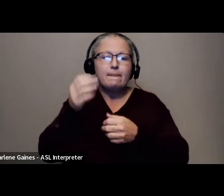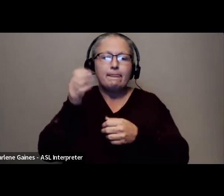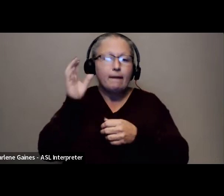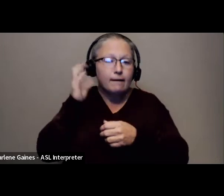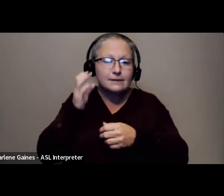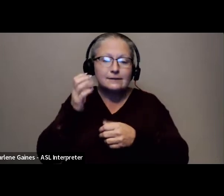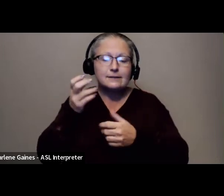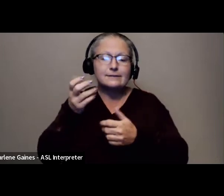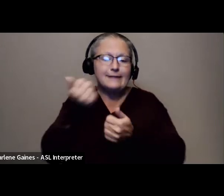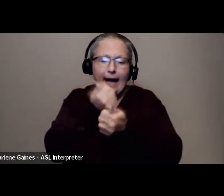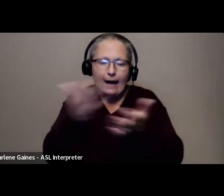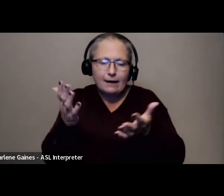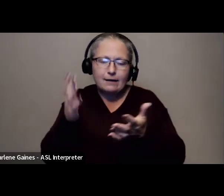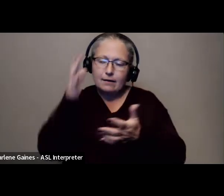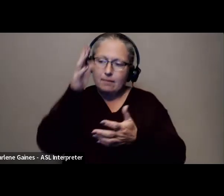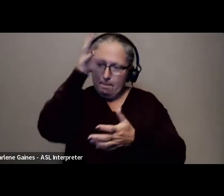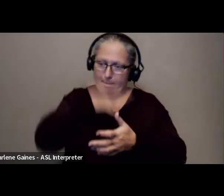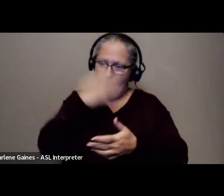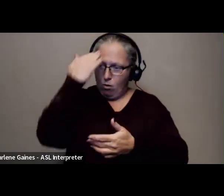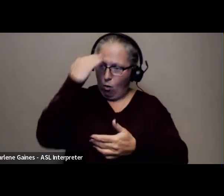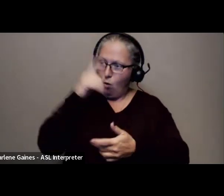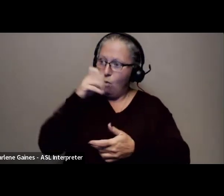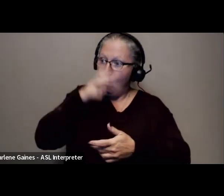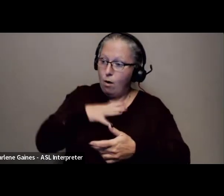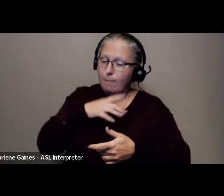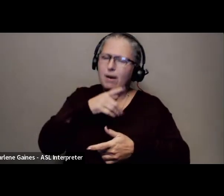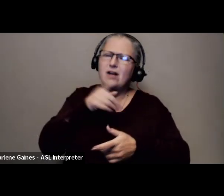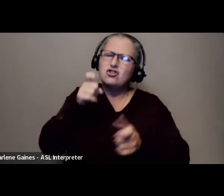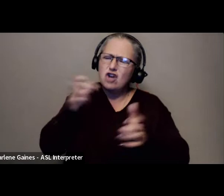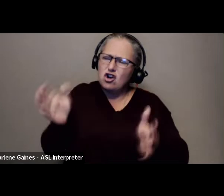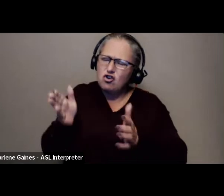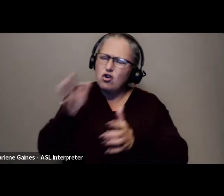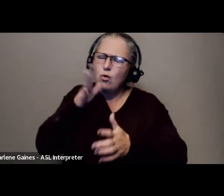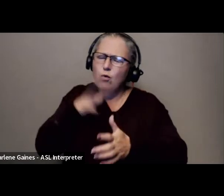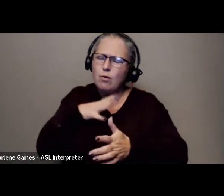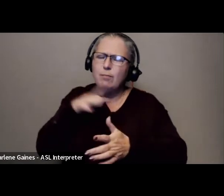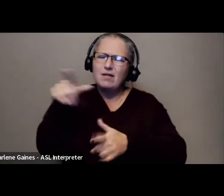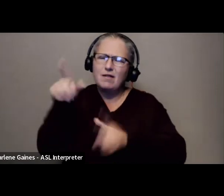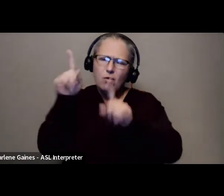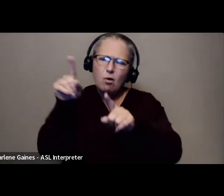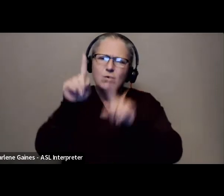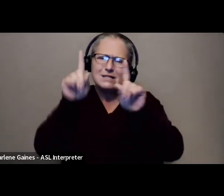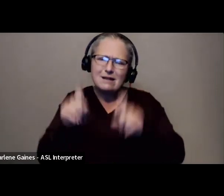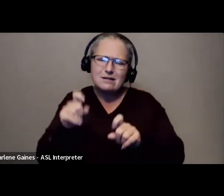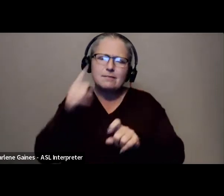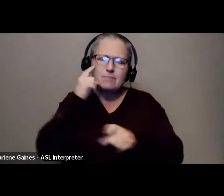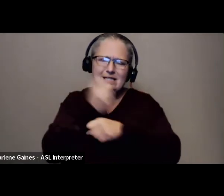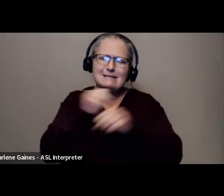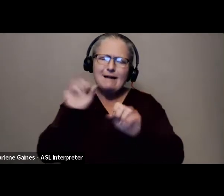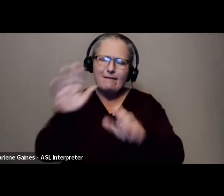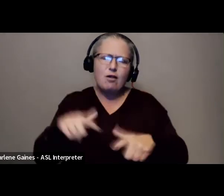cousin, anybody, right? Please encourage them because that could just save their life. Thank you.